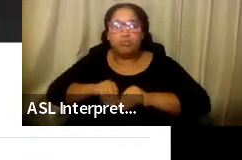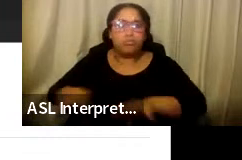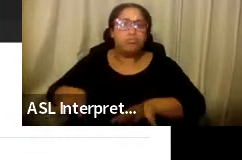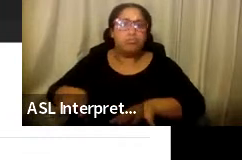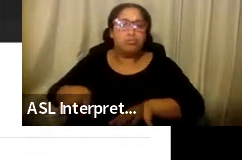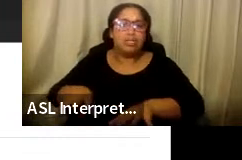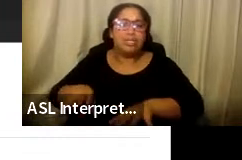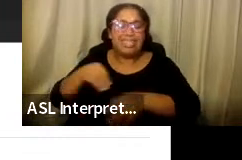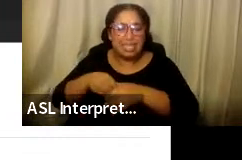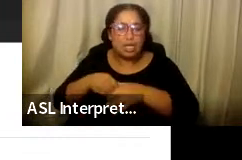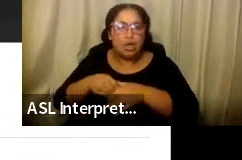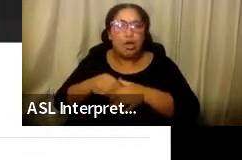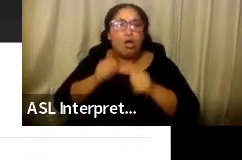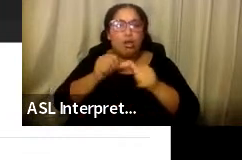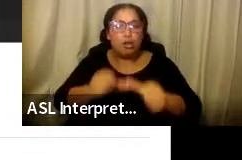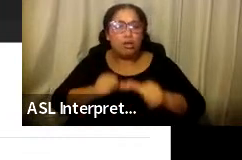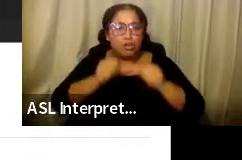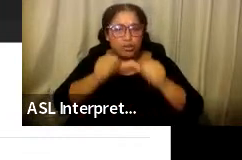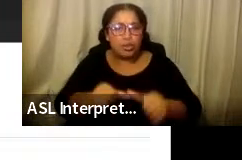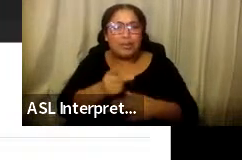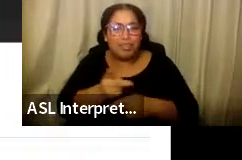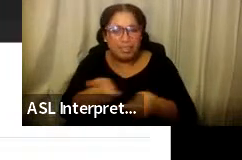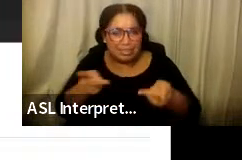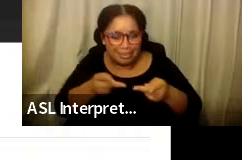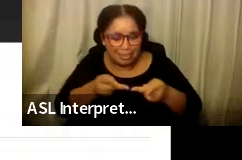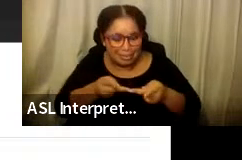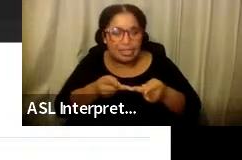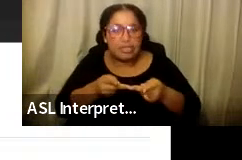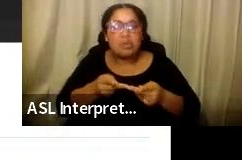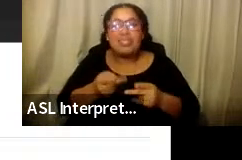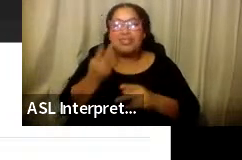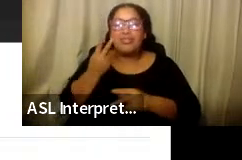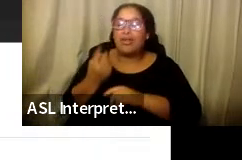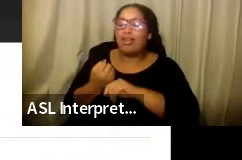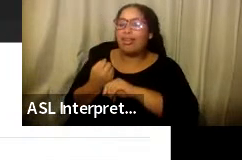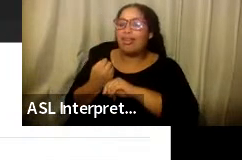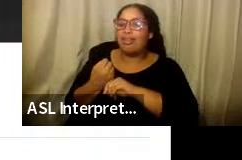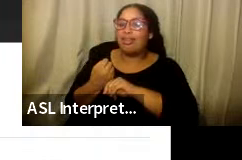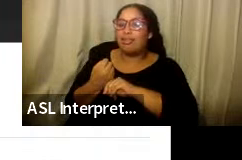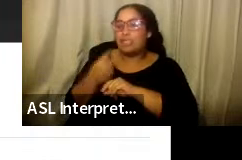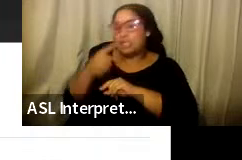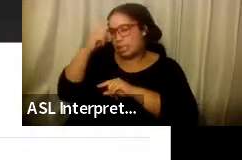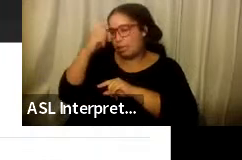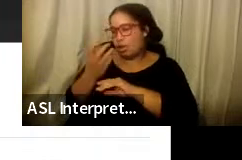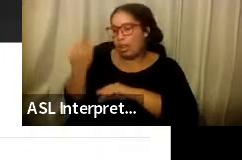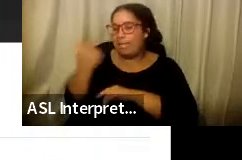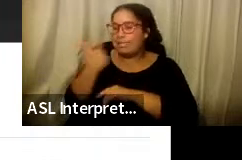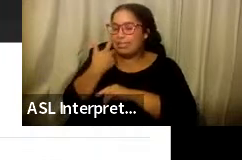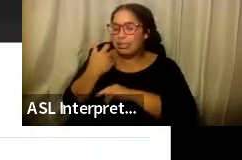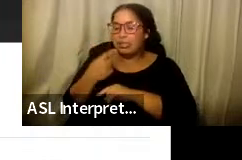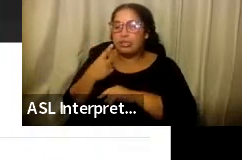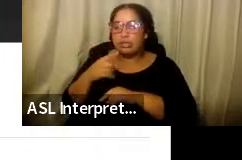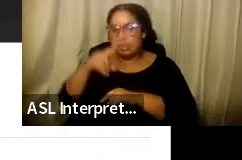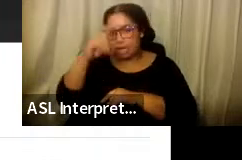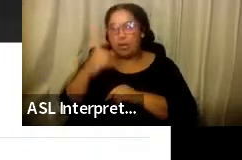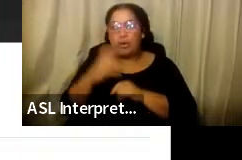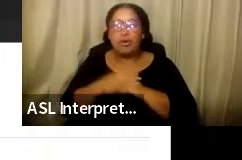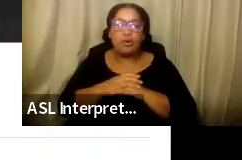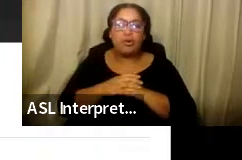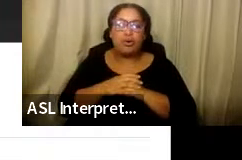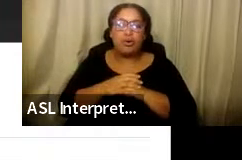our long-term care facilities, very similar to what we saw last summer. We're sort of at that point, or actually have a few more right